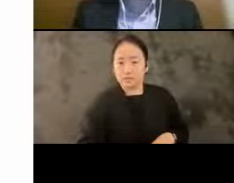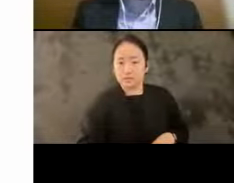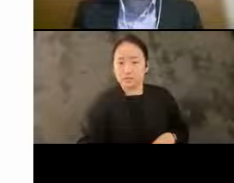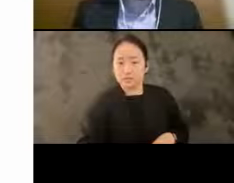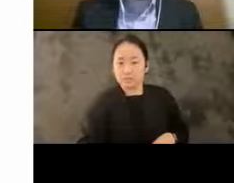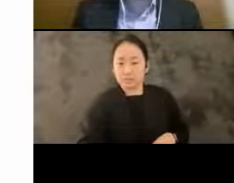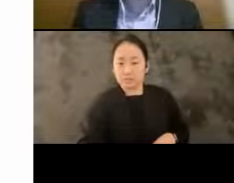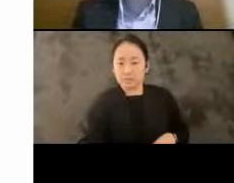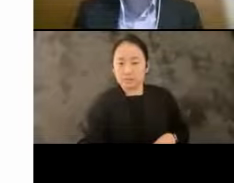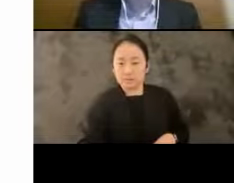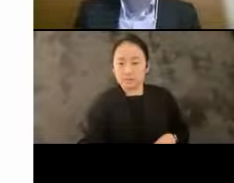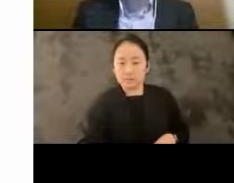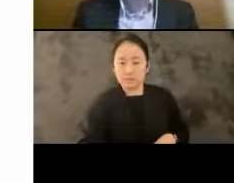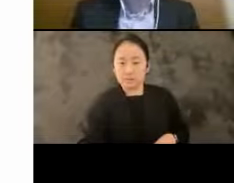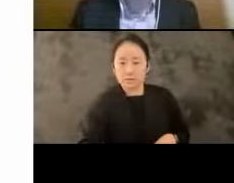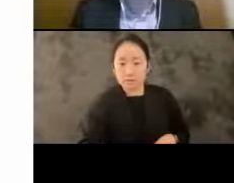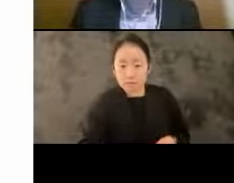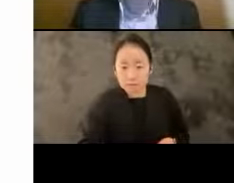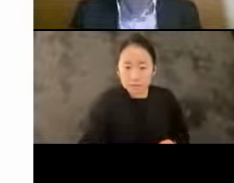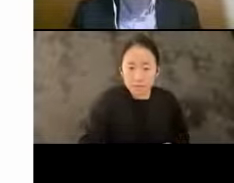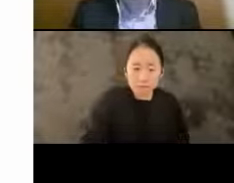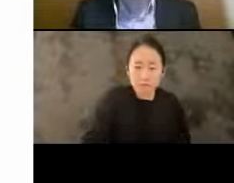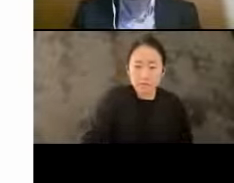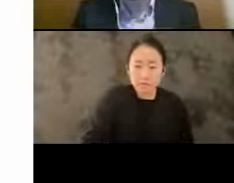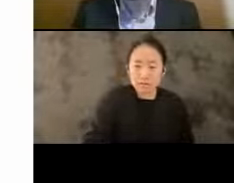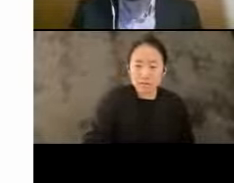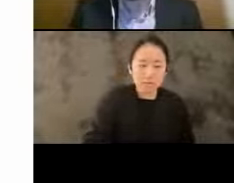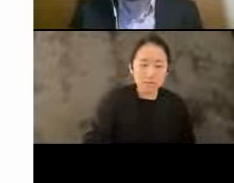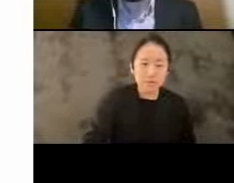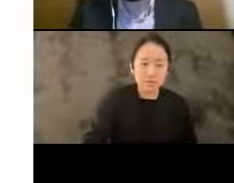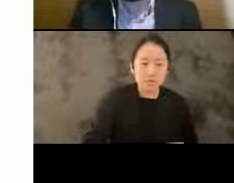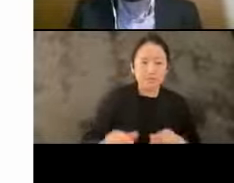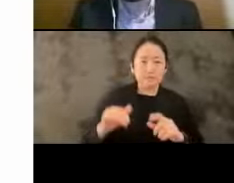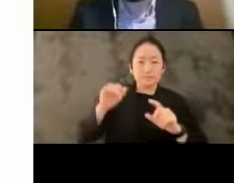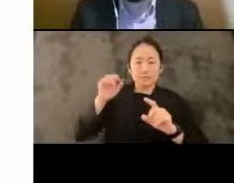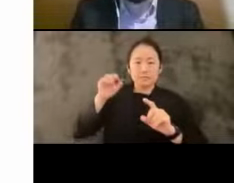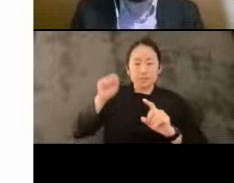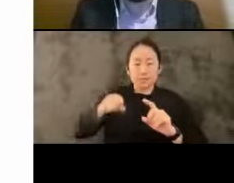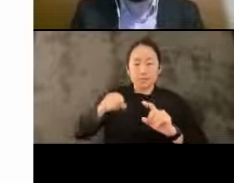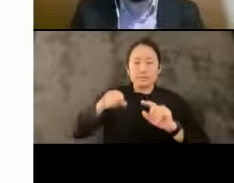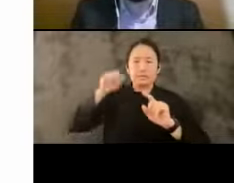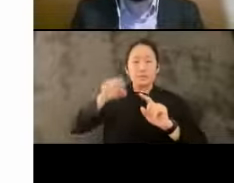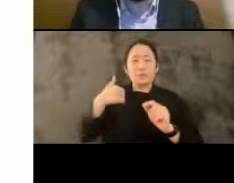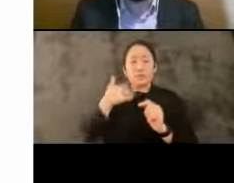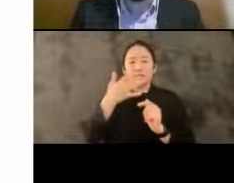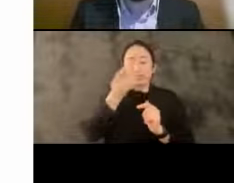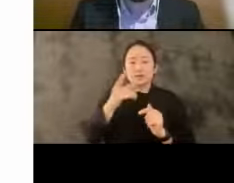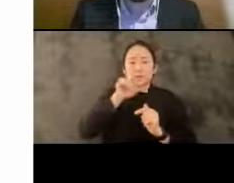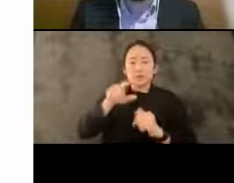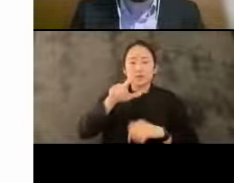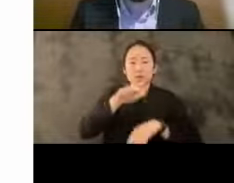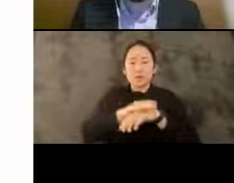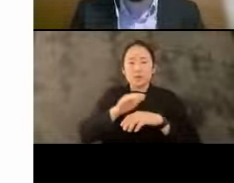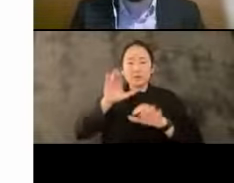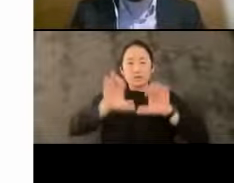Anything? We do have chats here. Go ahead, Kevin. Yeah, I was going to say, we've got some interesting questions in the chat here. Okay. And I